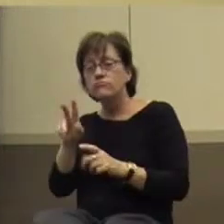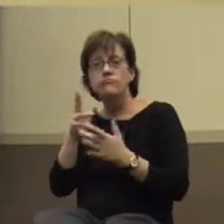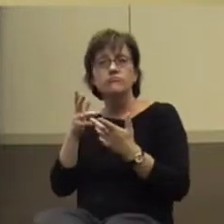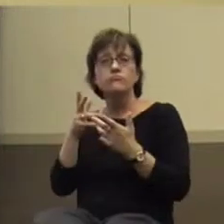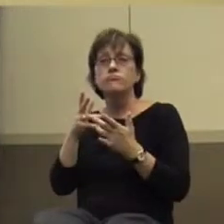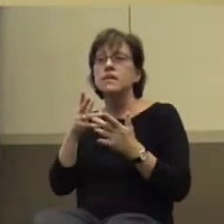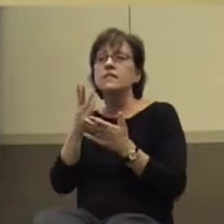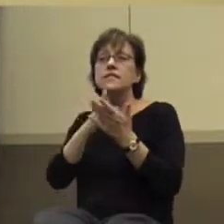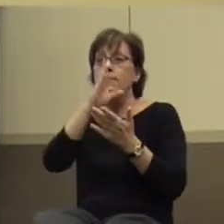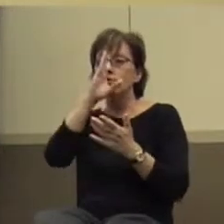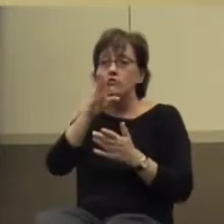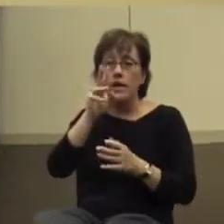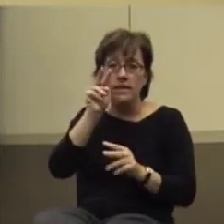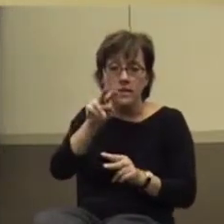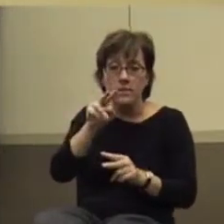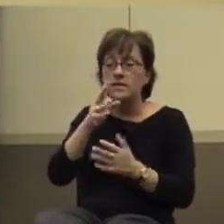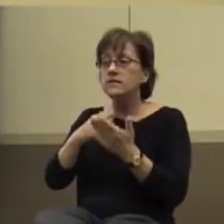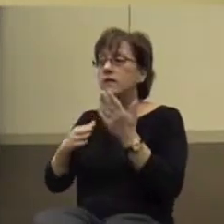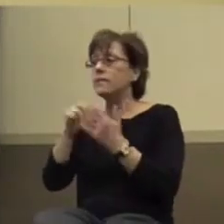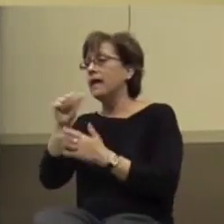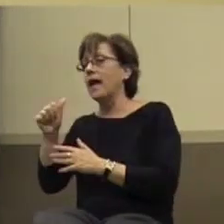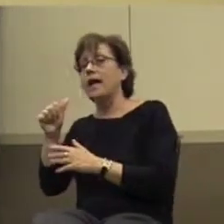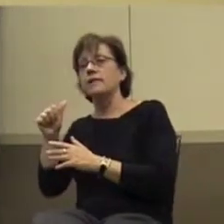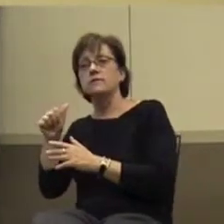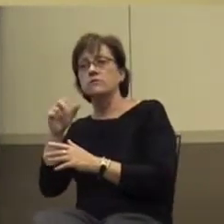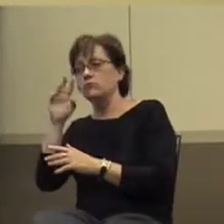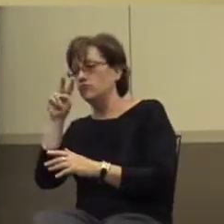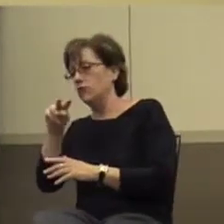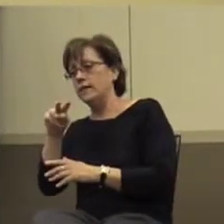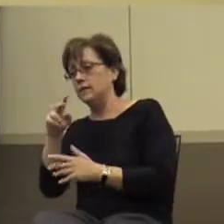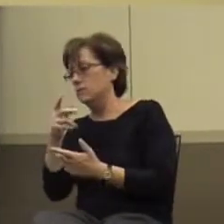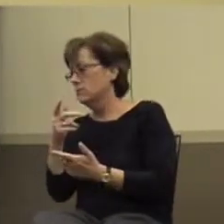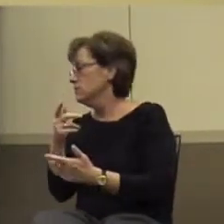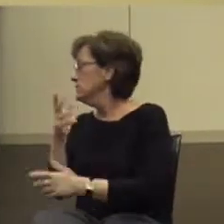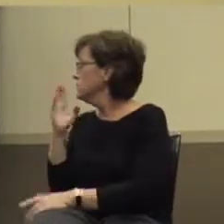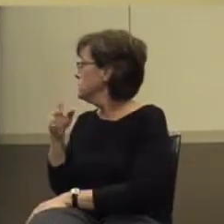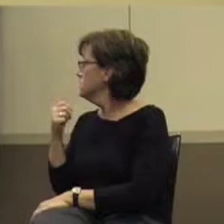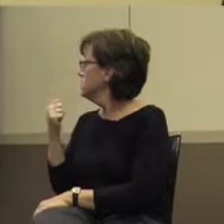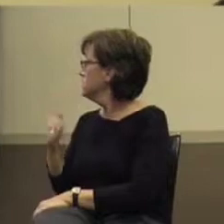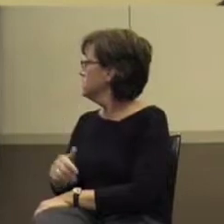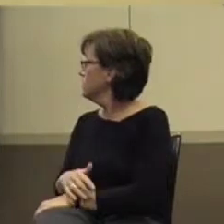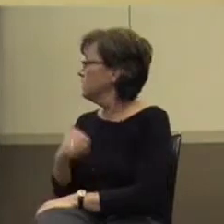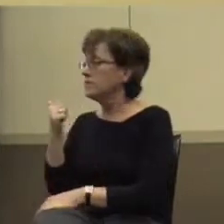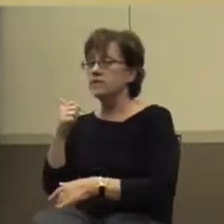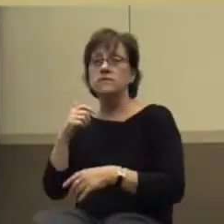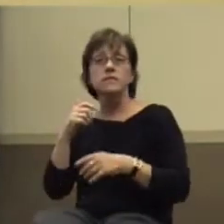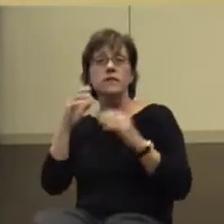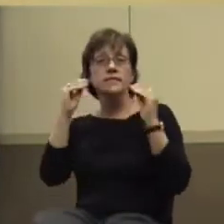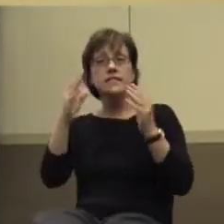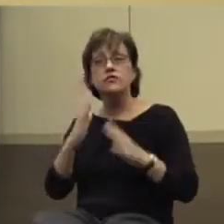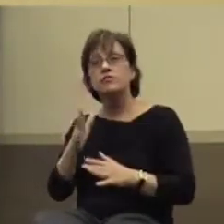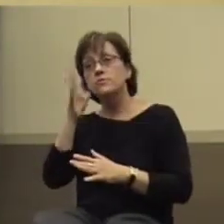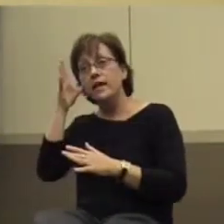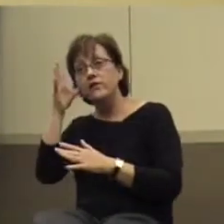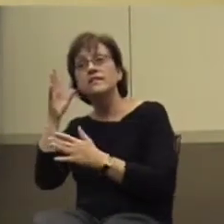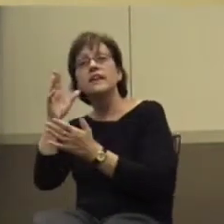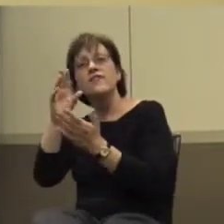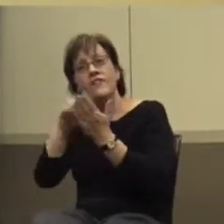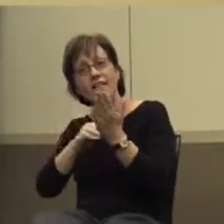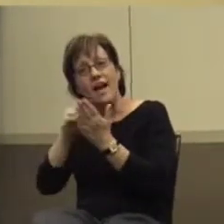is indirect observation, right? Because teachers or parents are filling out this information on your child about